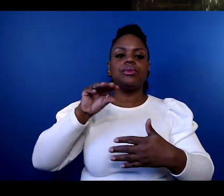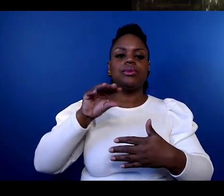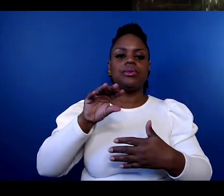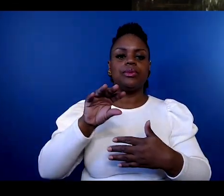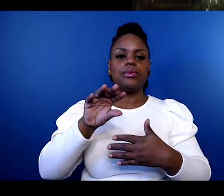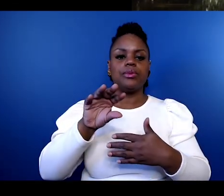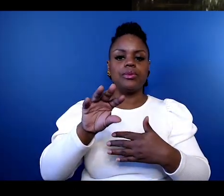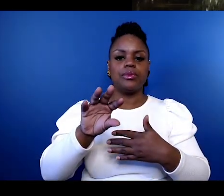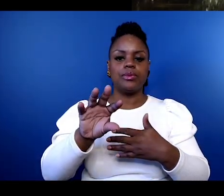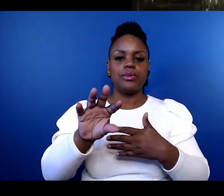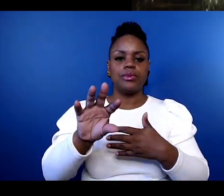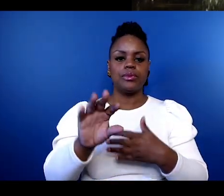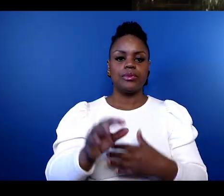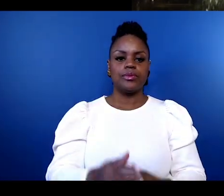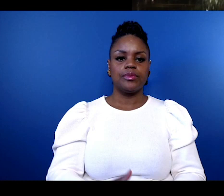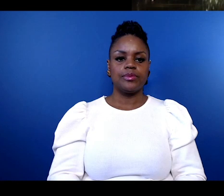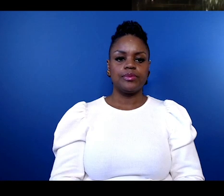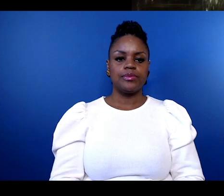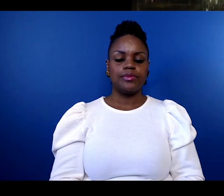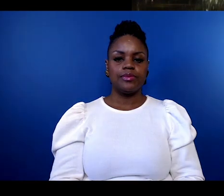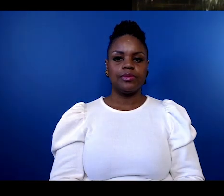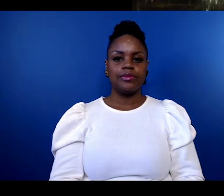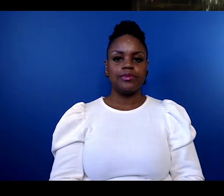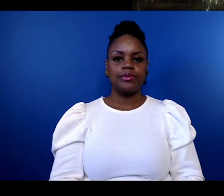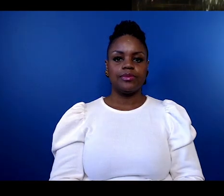Long, slow exhale.